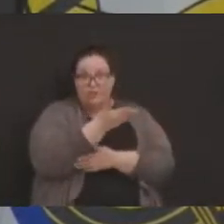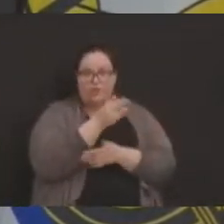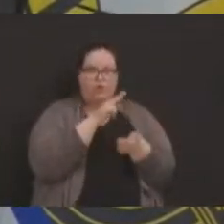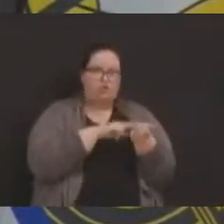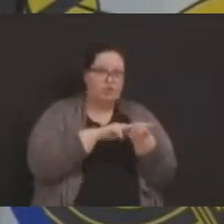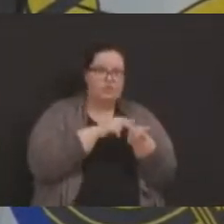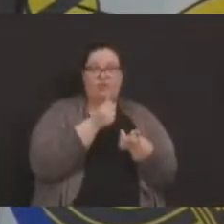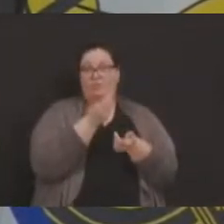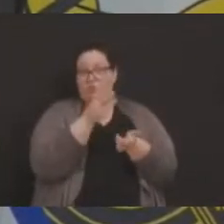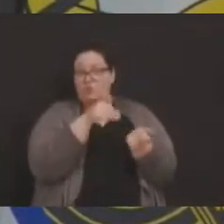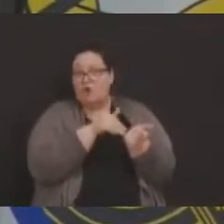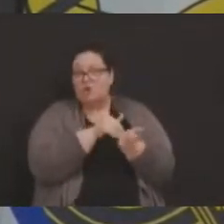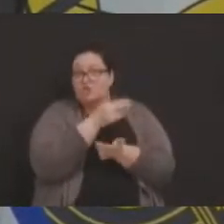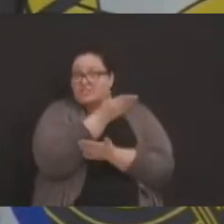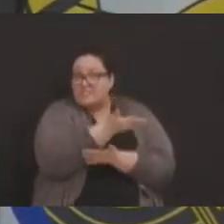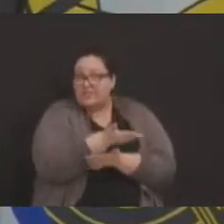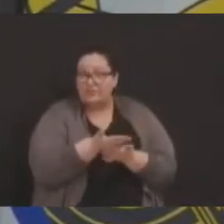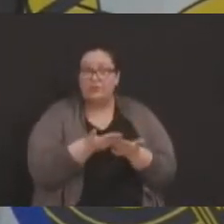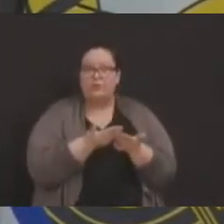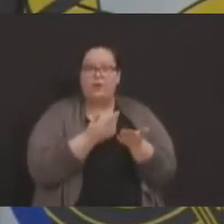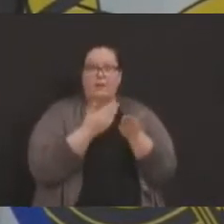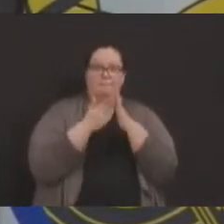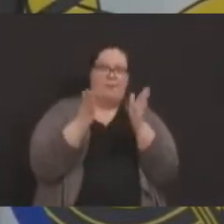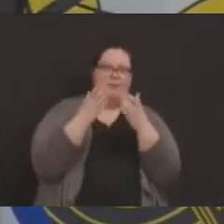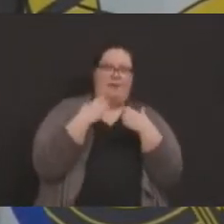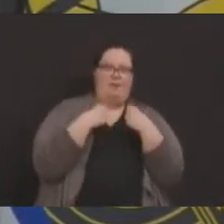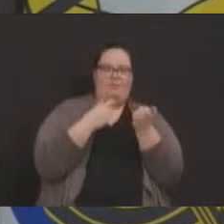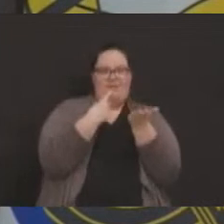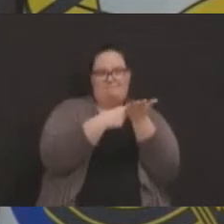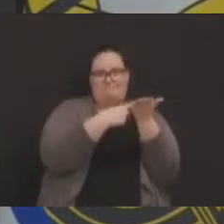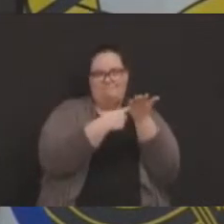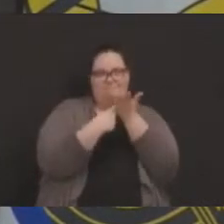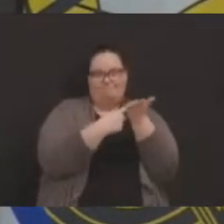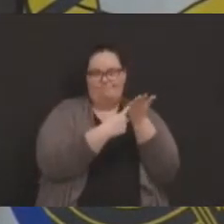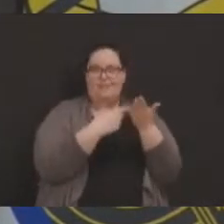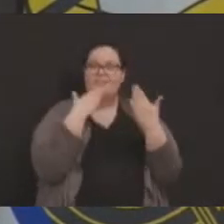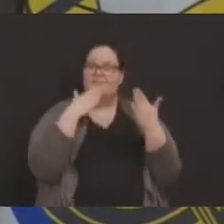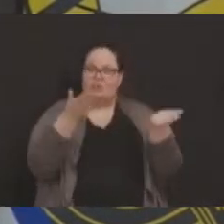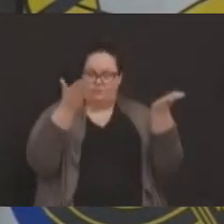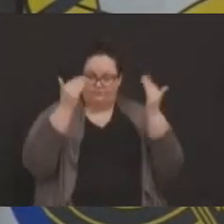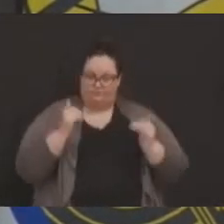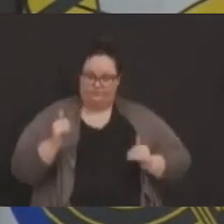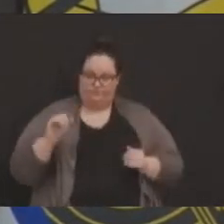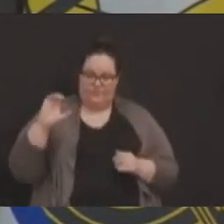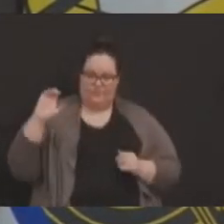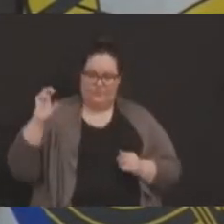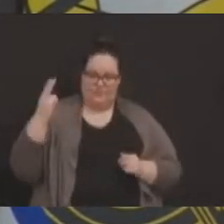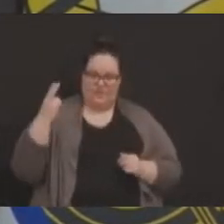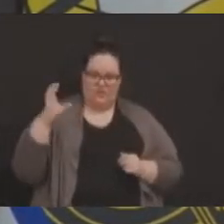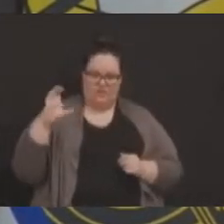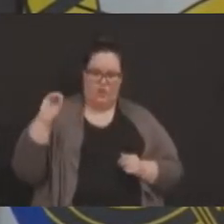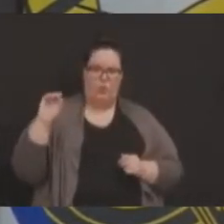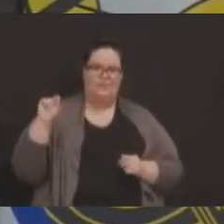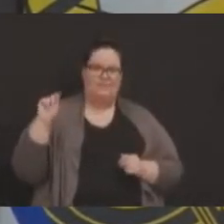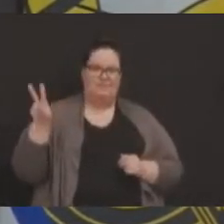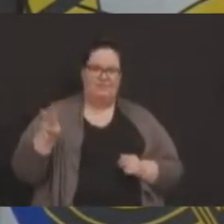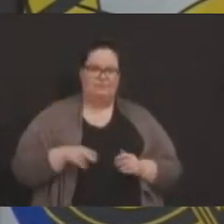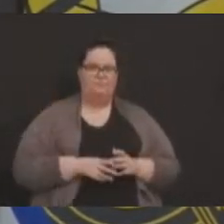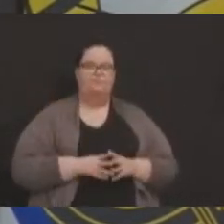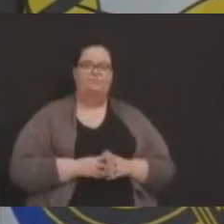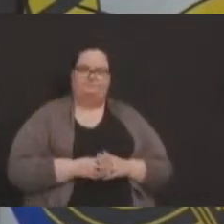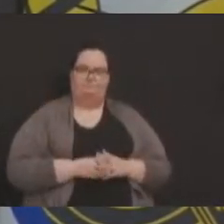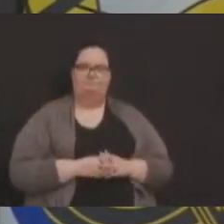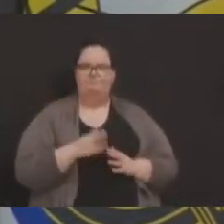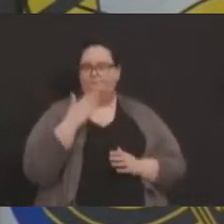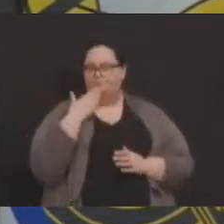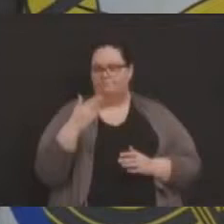TV. Thank you, Bruce. My question is for Dr. Russell and/or Minister Shephard. Maine CDC estimates seasonal influenza rates